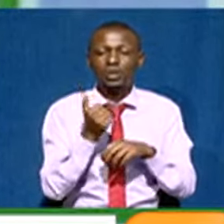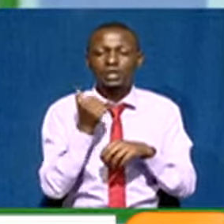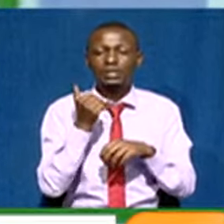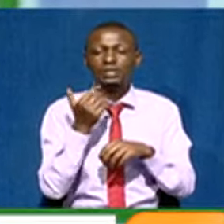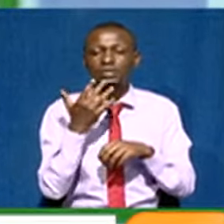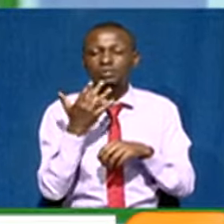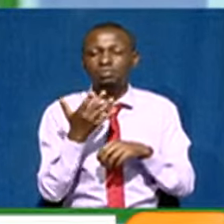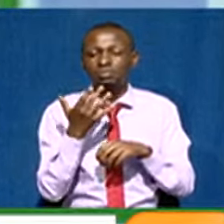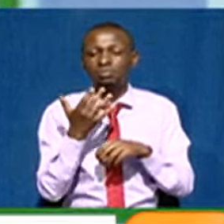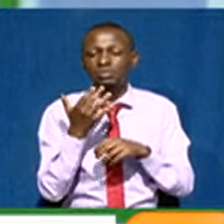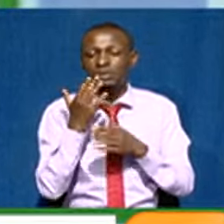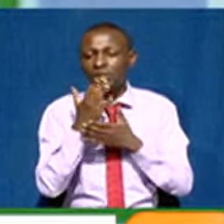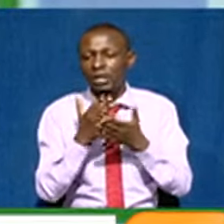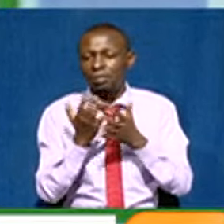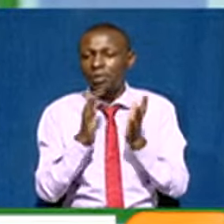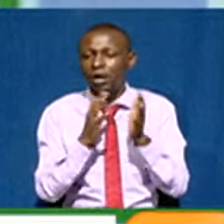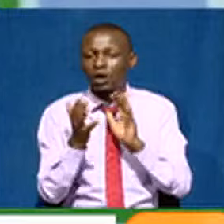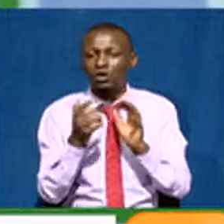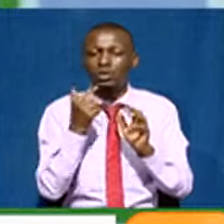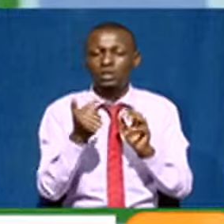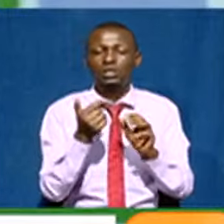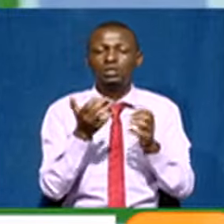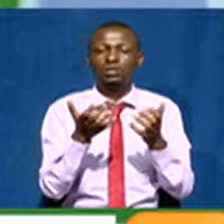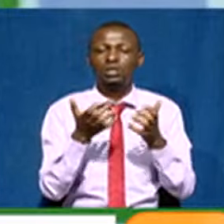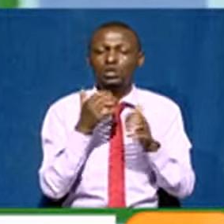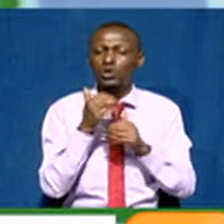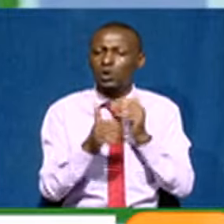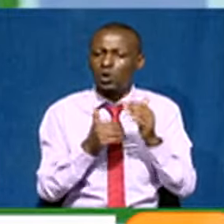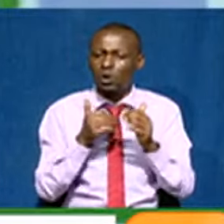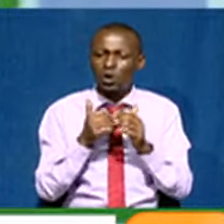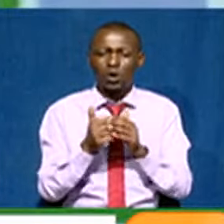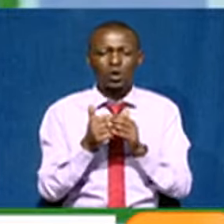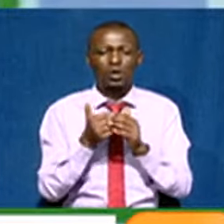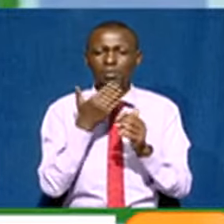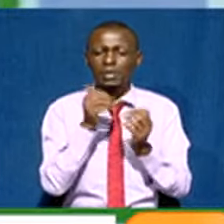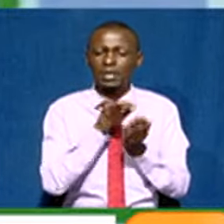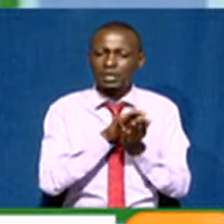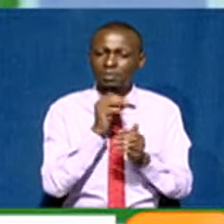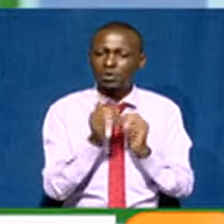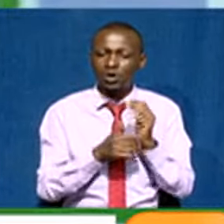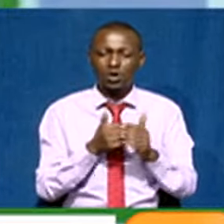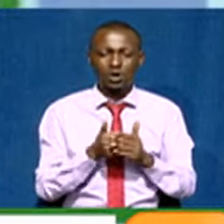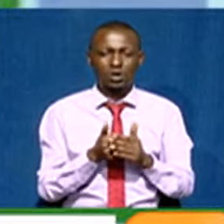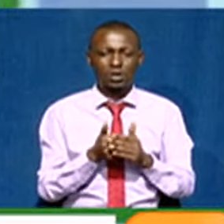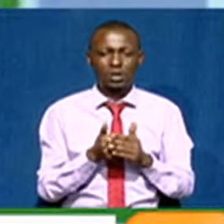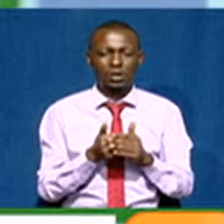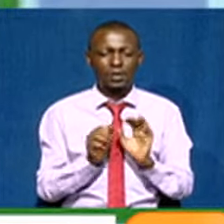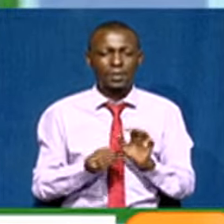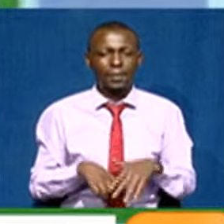it, because what we need is a return. And of course that brings me to the next point.